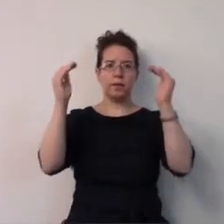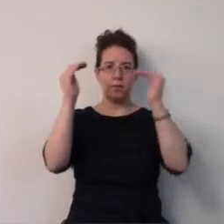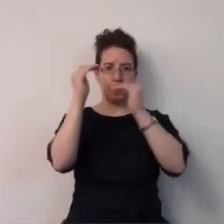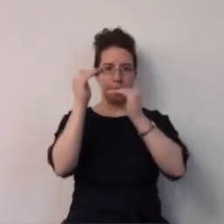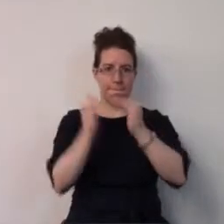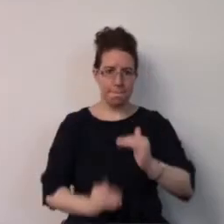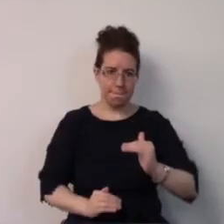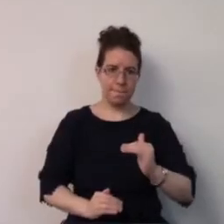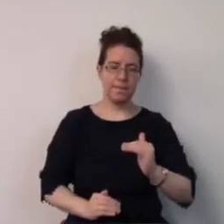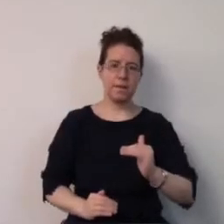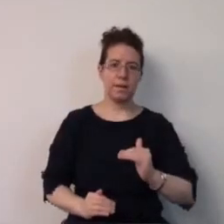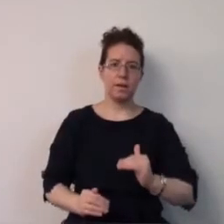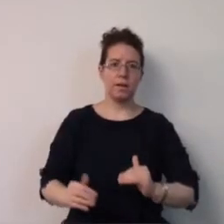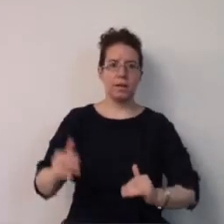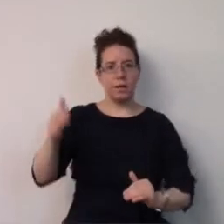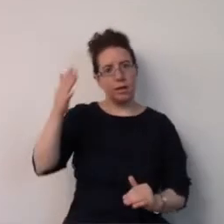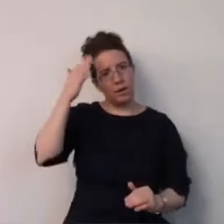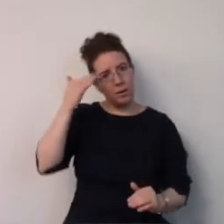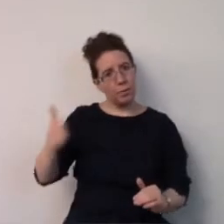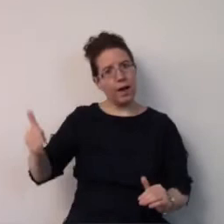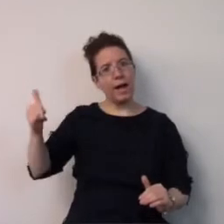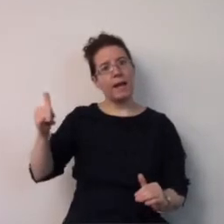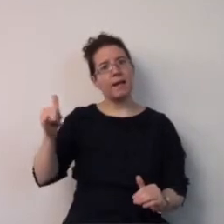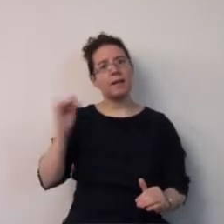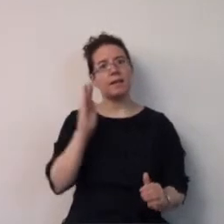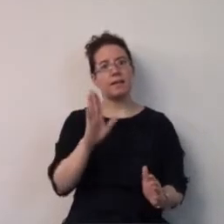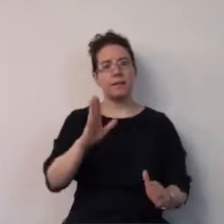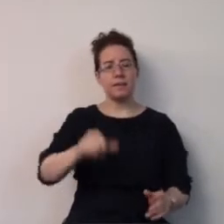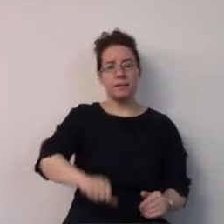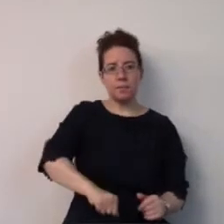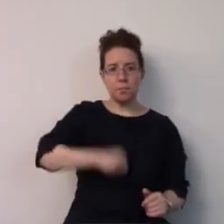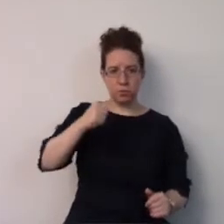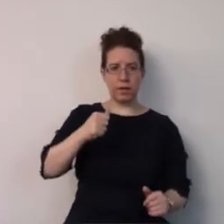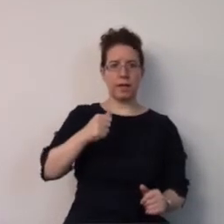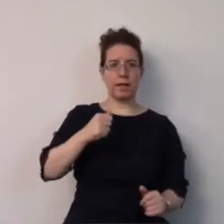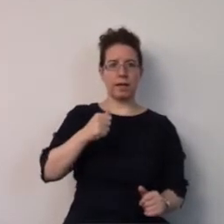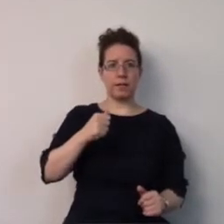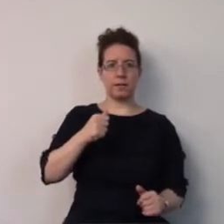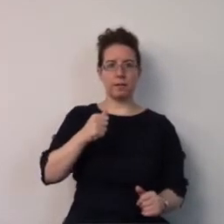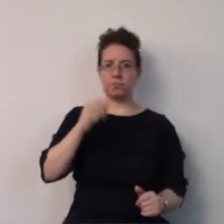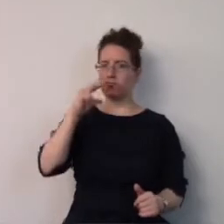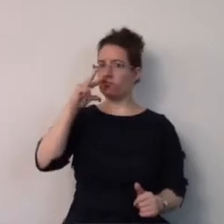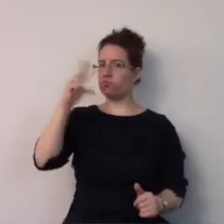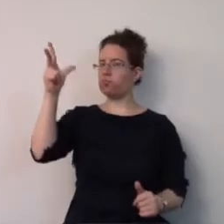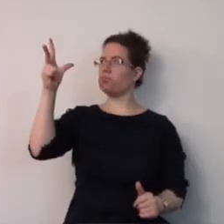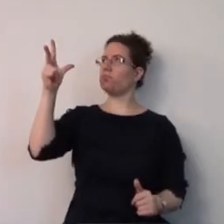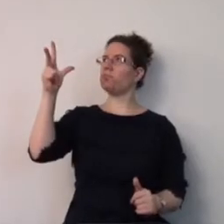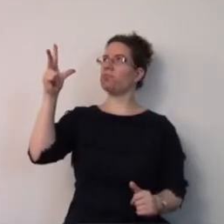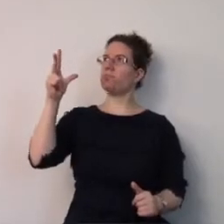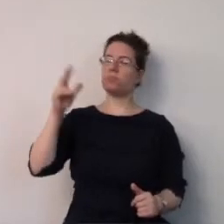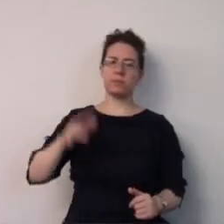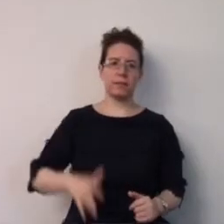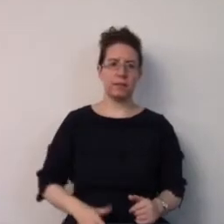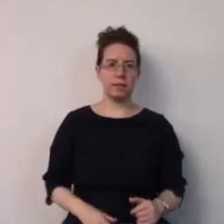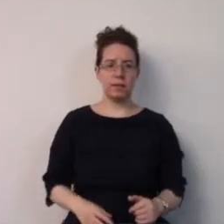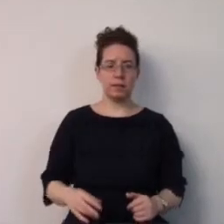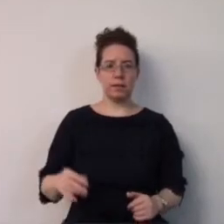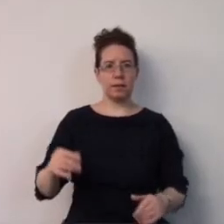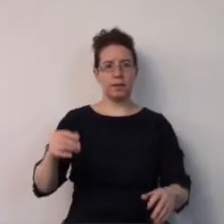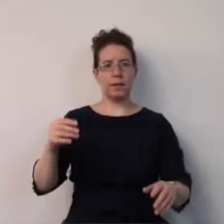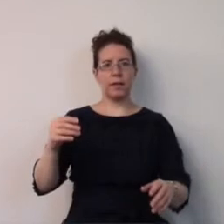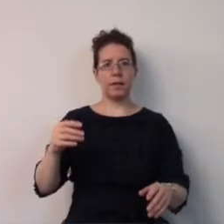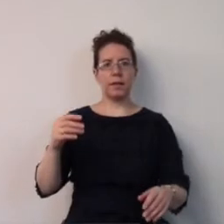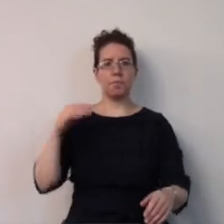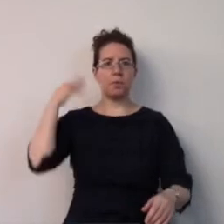the inhabitants of the earth. And none can stay his hand or say unto him, what doest thou? At the